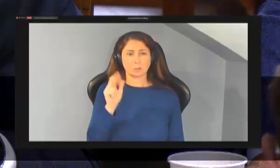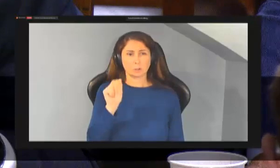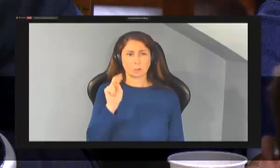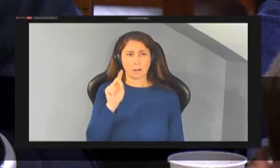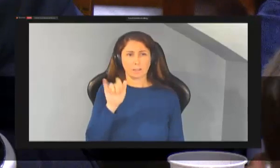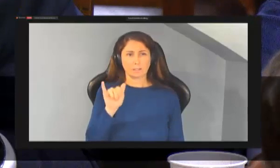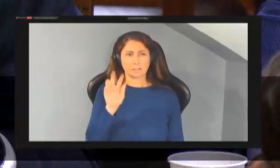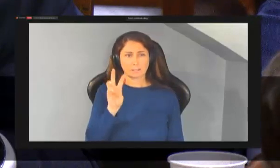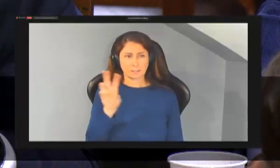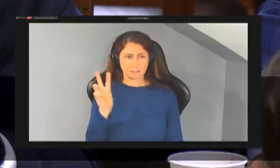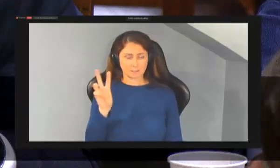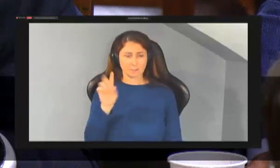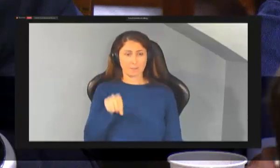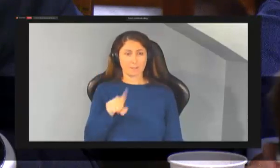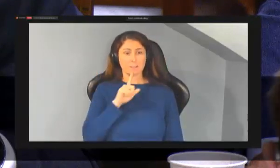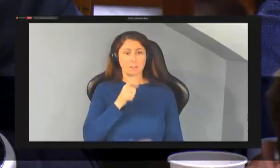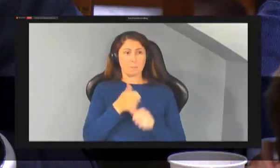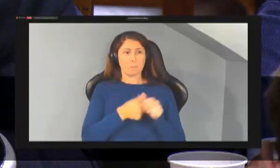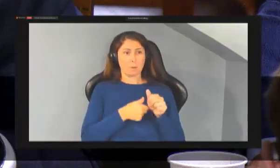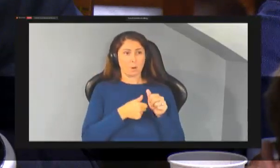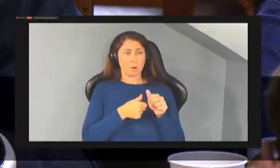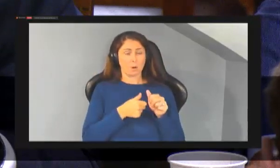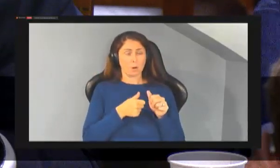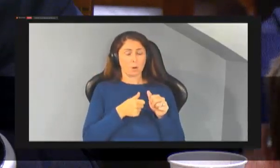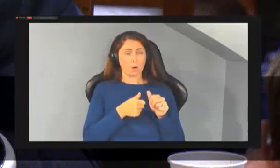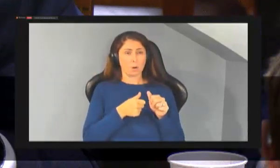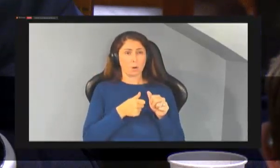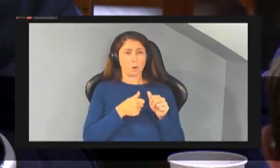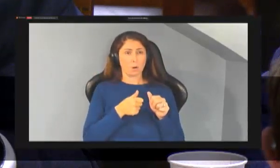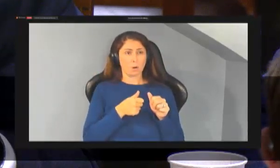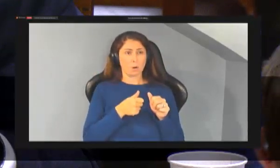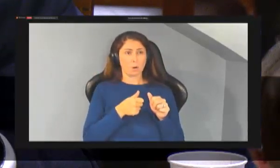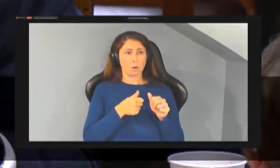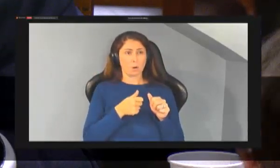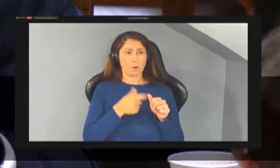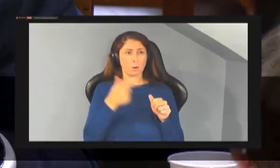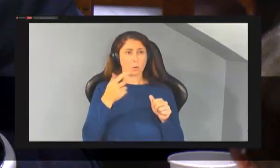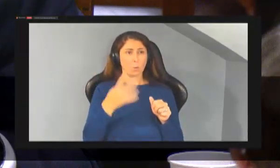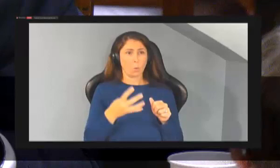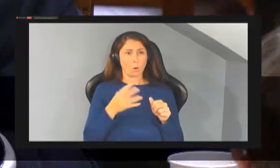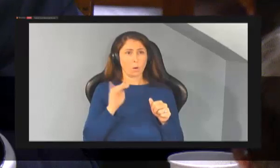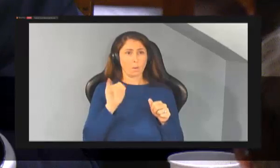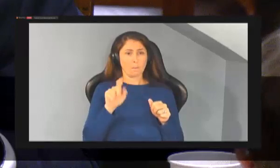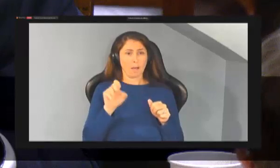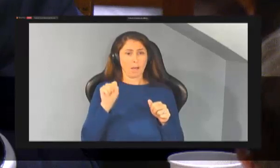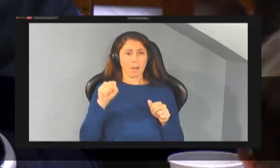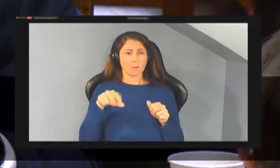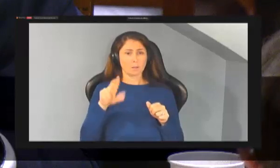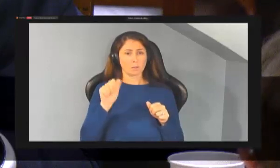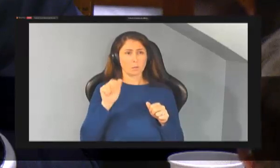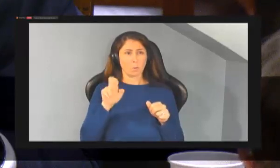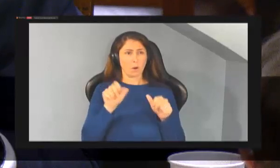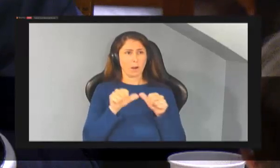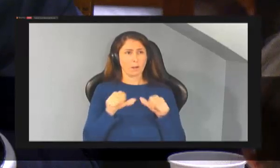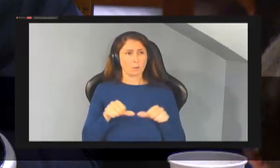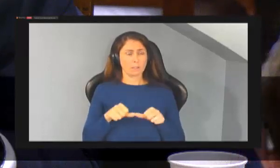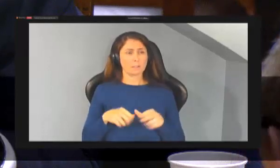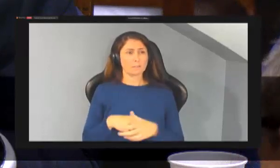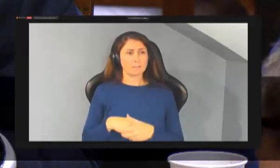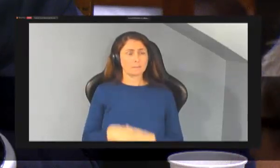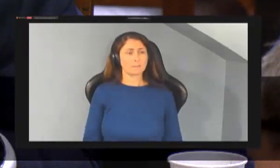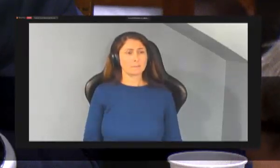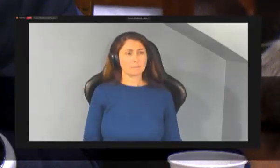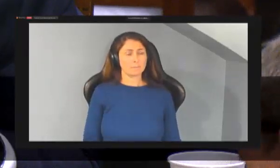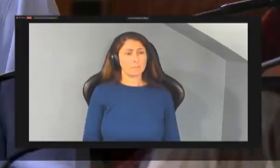And this is per quarter mile, square acre. Sorry, I just can't. I think the